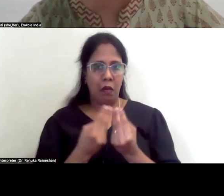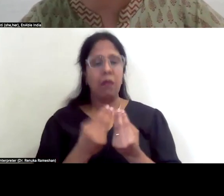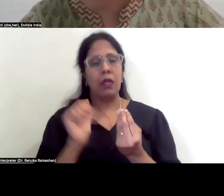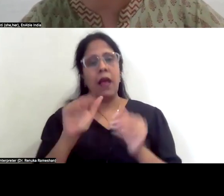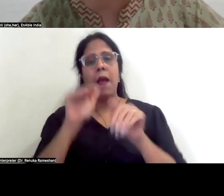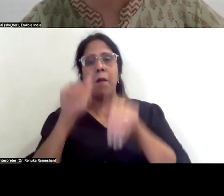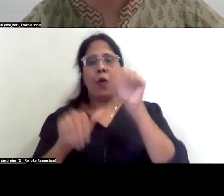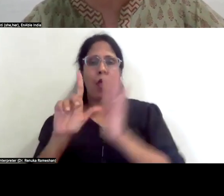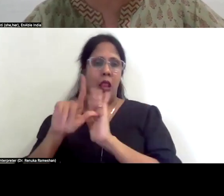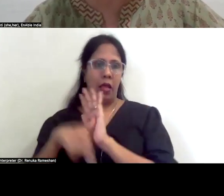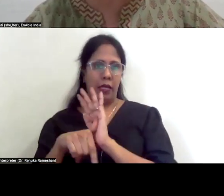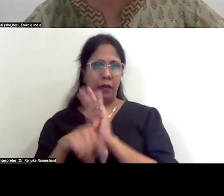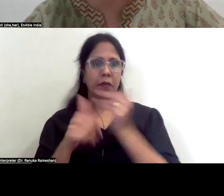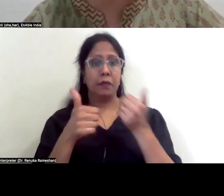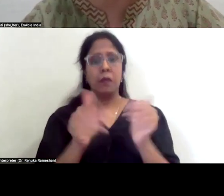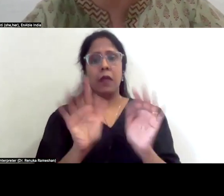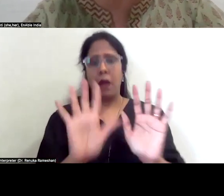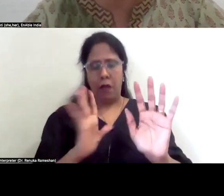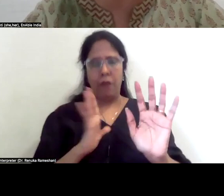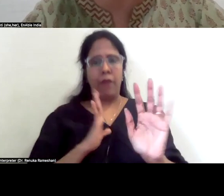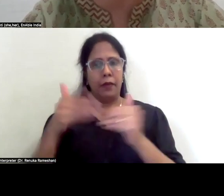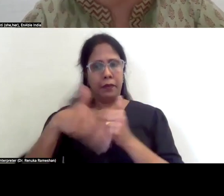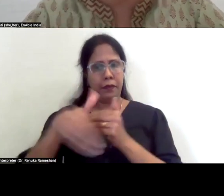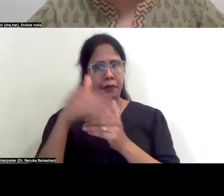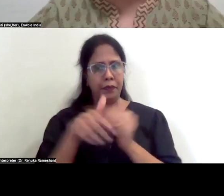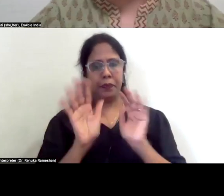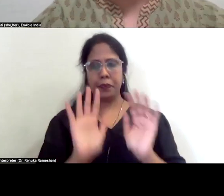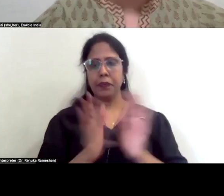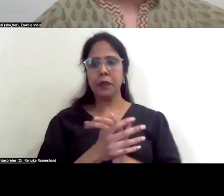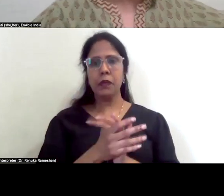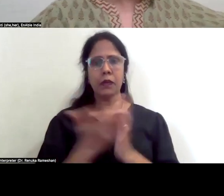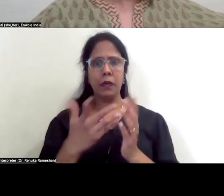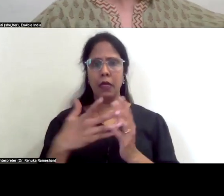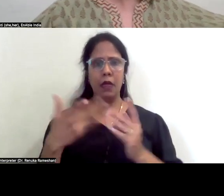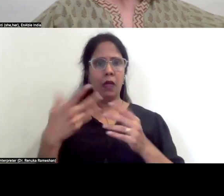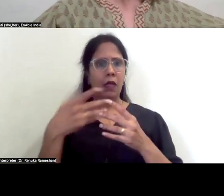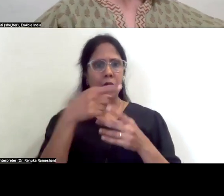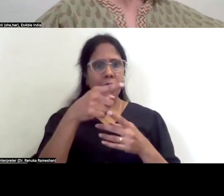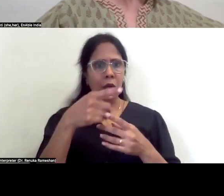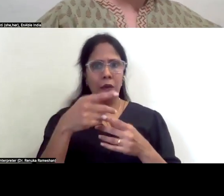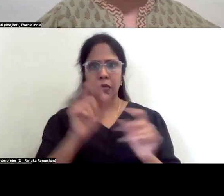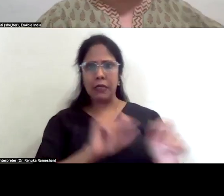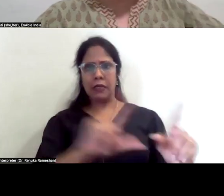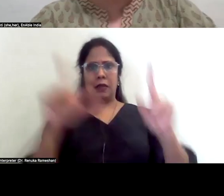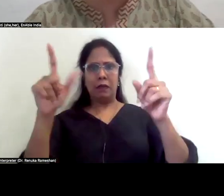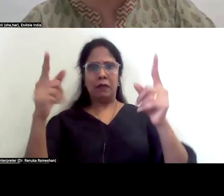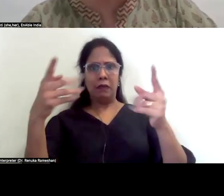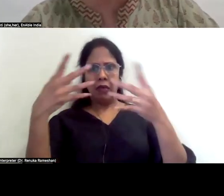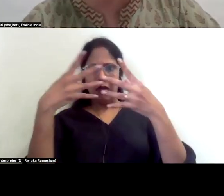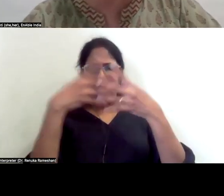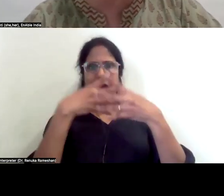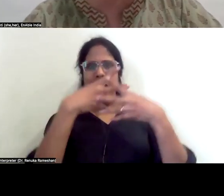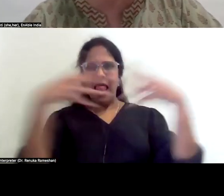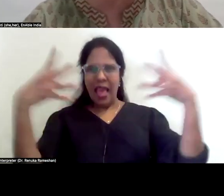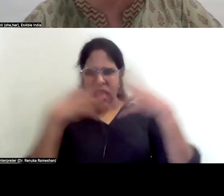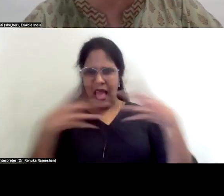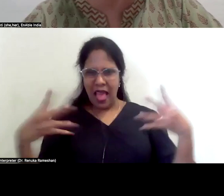later then, right? Okay, so I'll continue. You're not getting any lines on the screen, right? We have it.